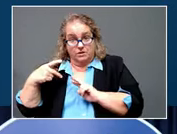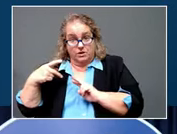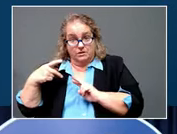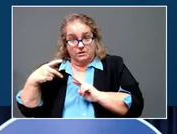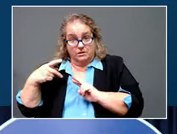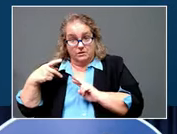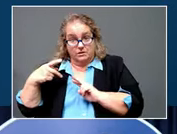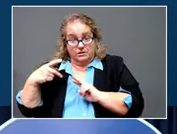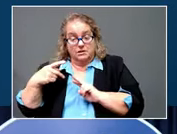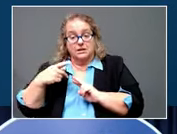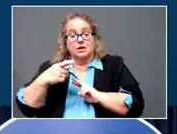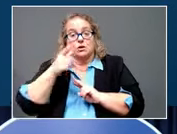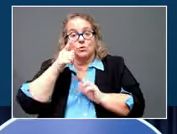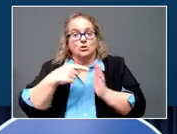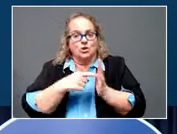about how much virus we have.